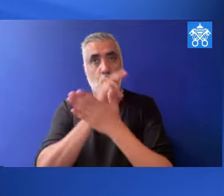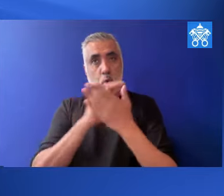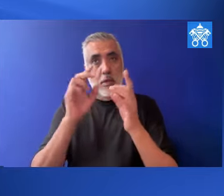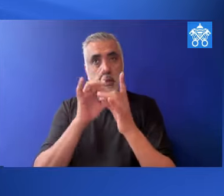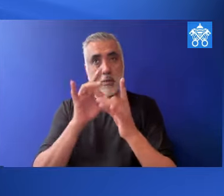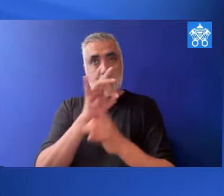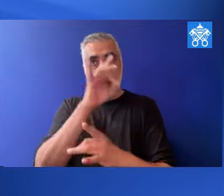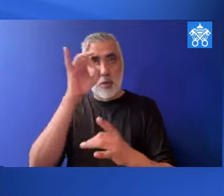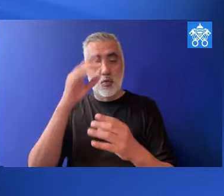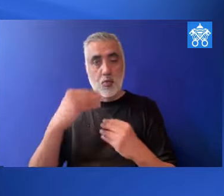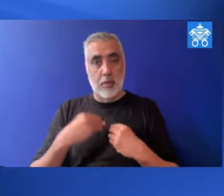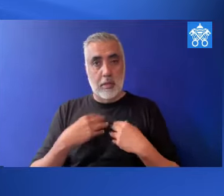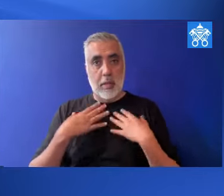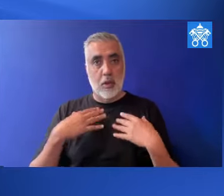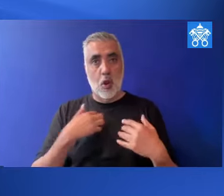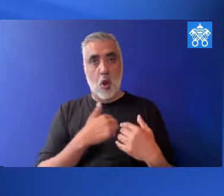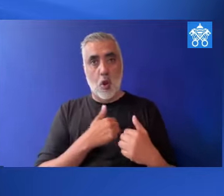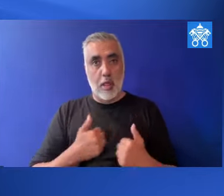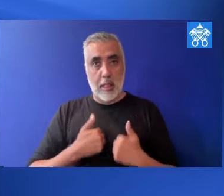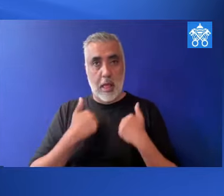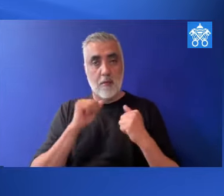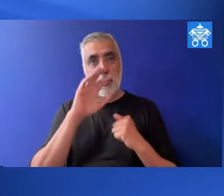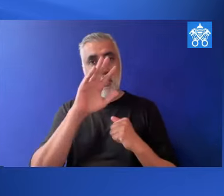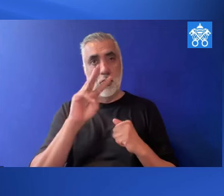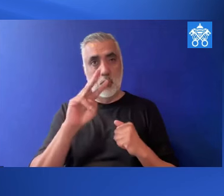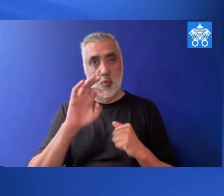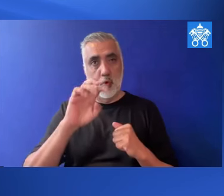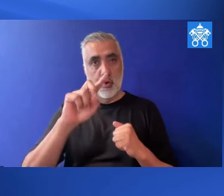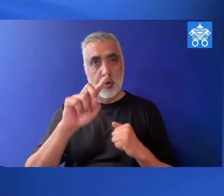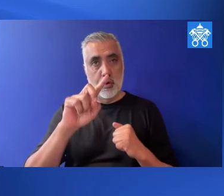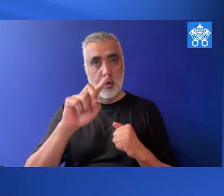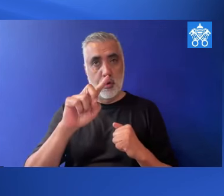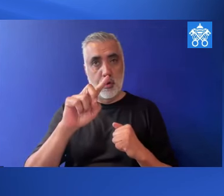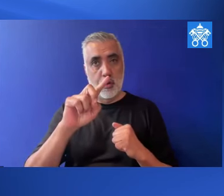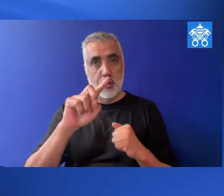to enlighten our whole life with His Word,